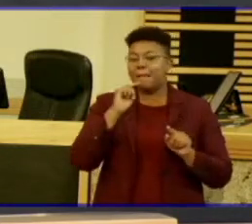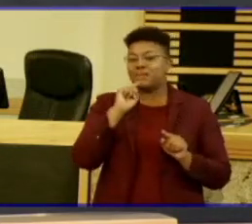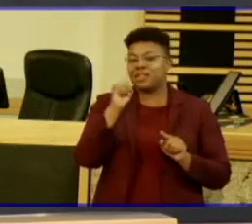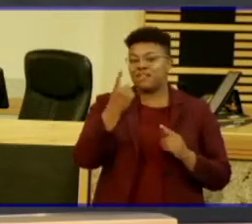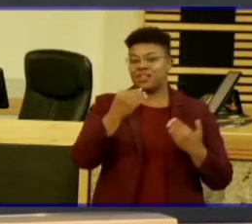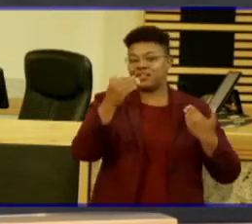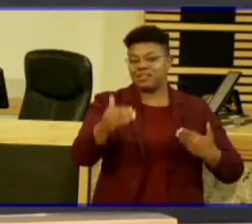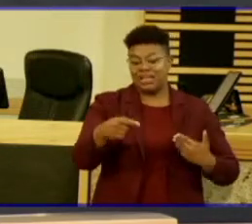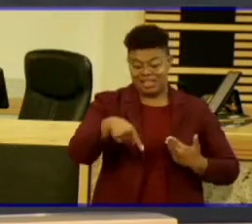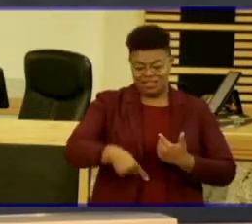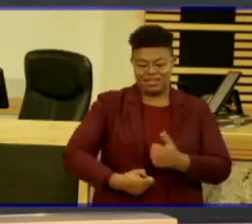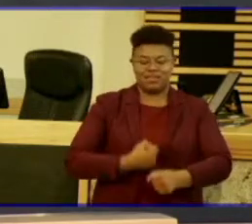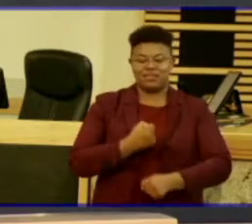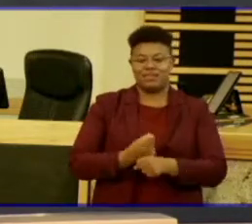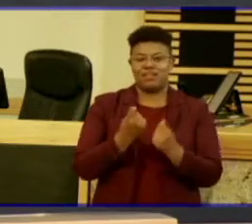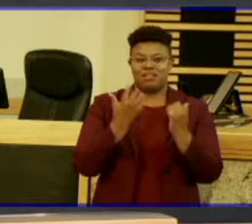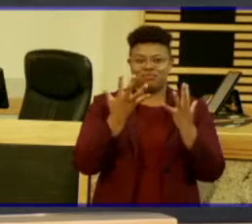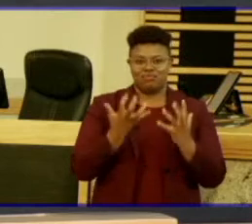kulo nyaka mali siya kuwo